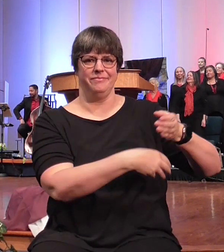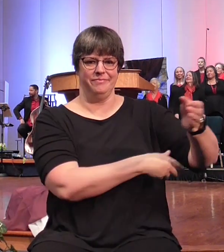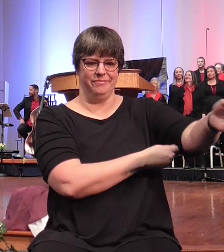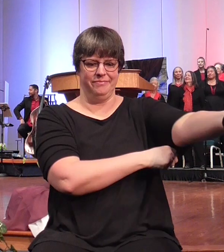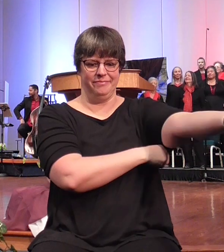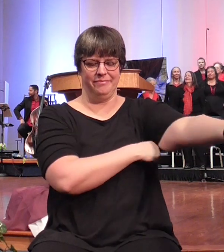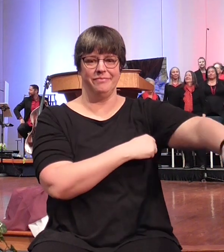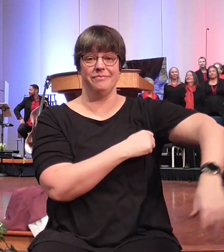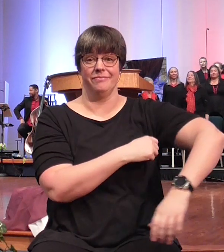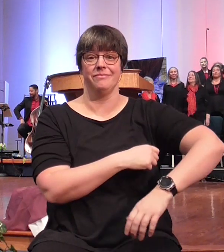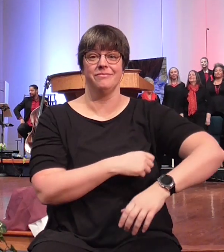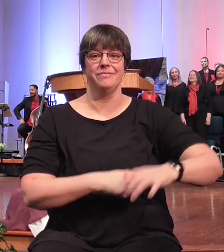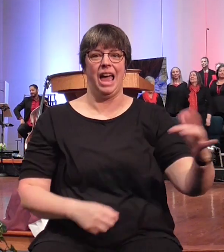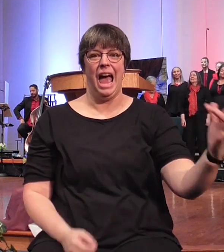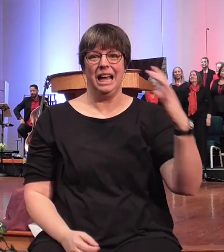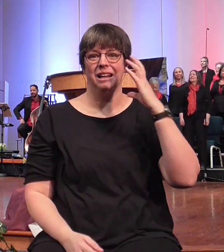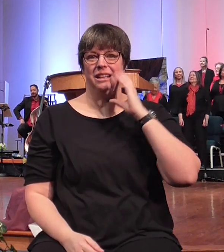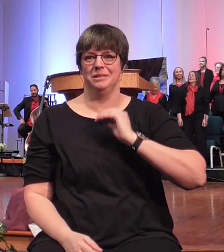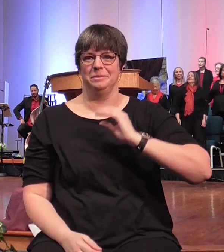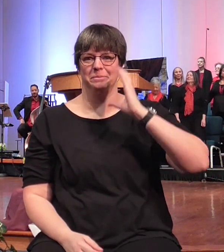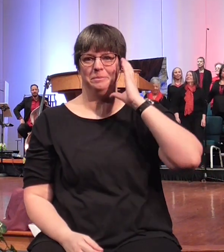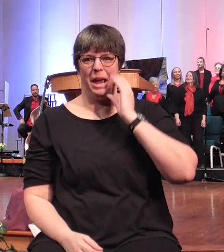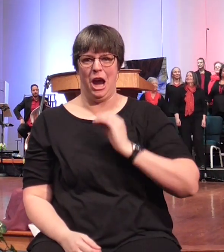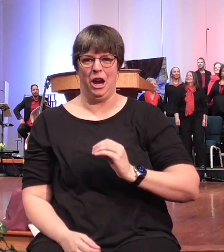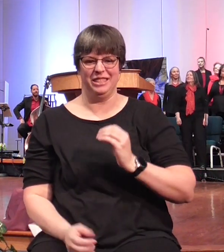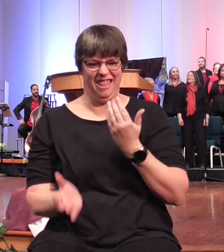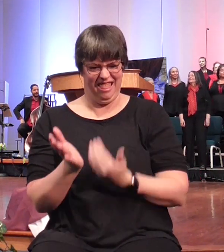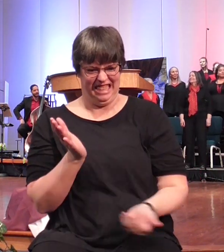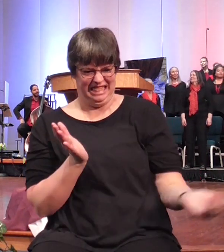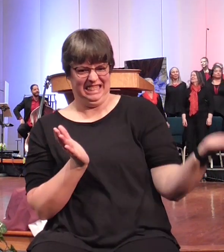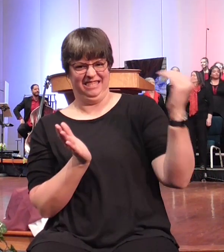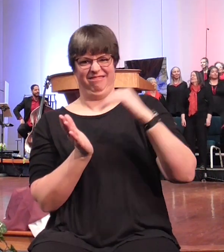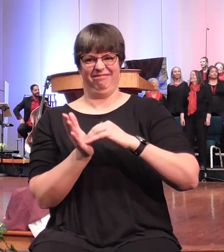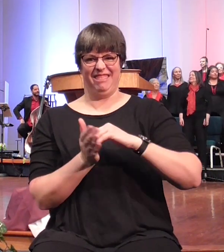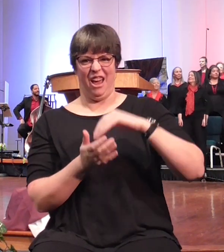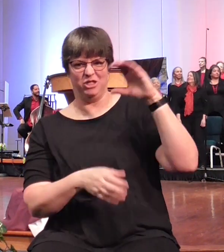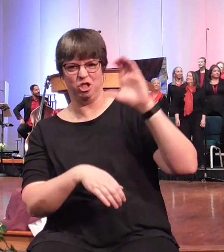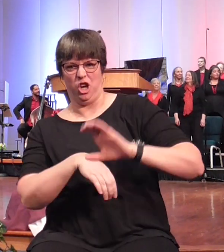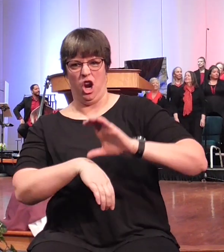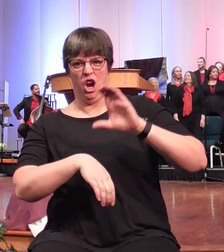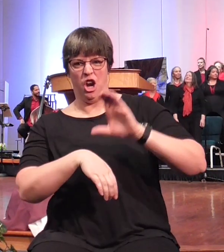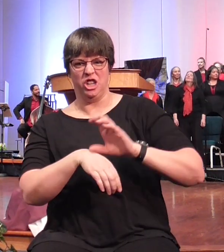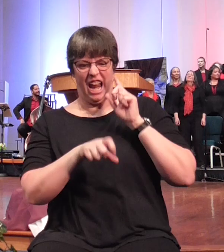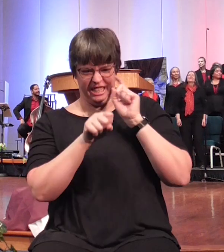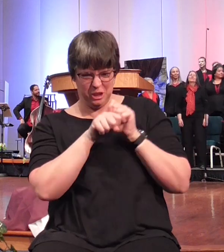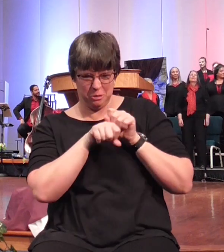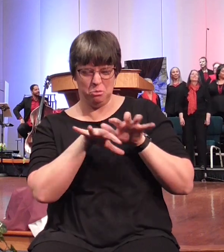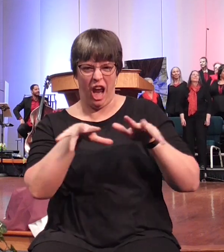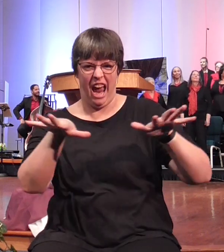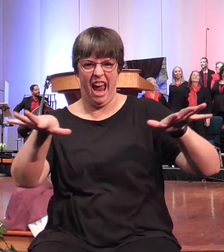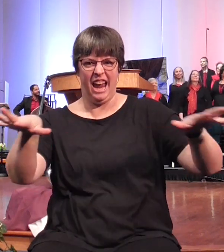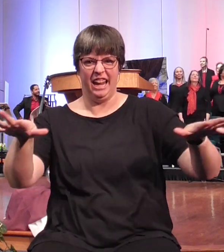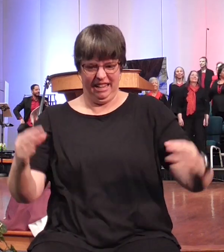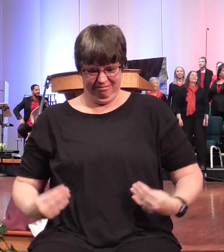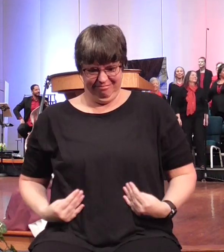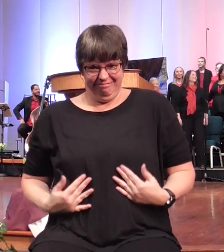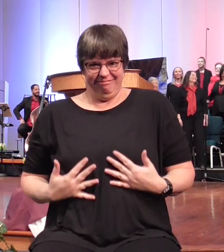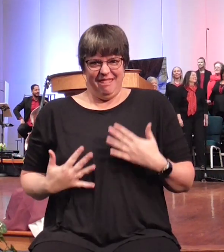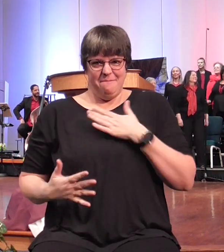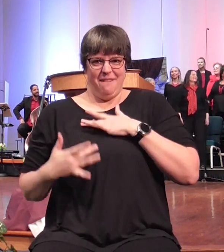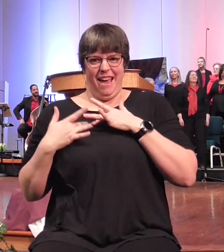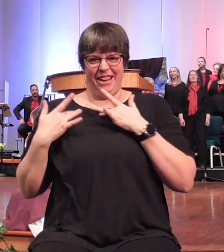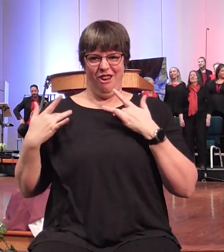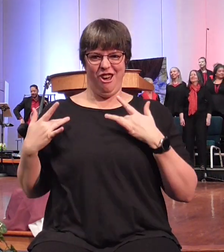There's revival, and it's spreading like a wildfire in my